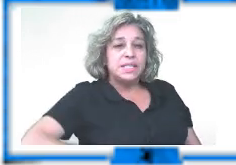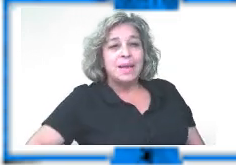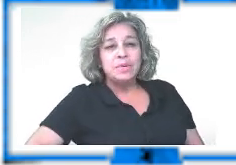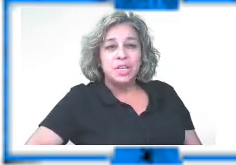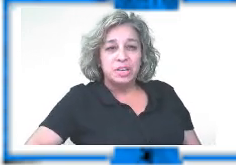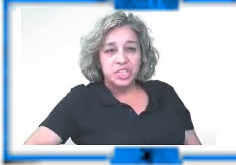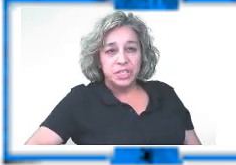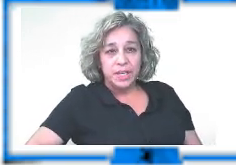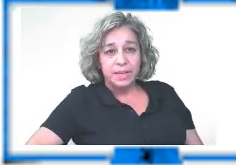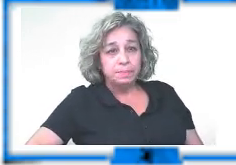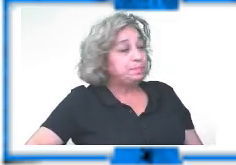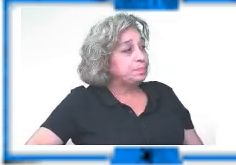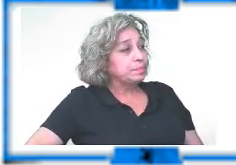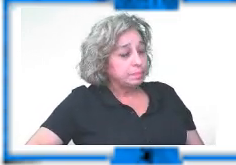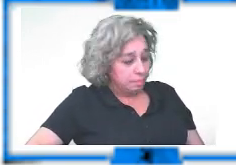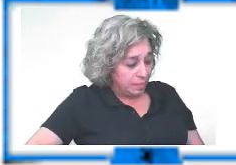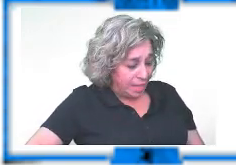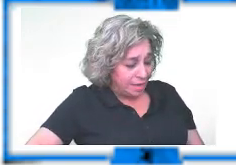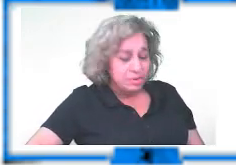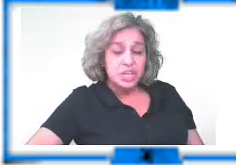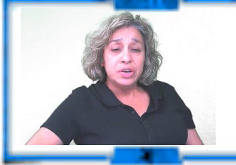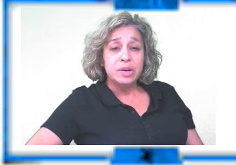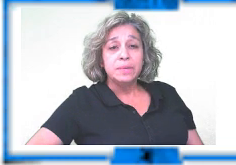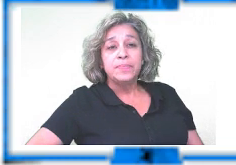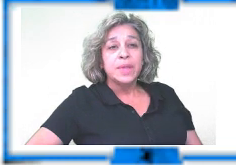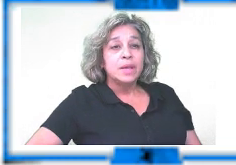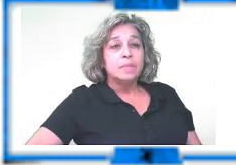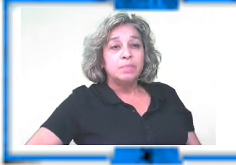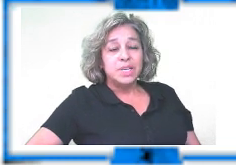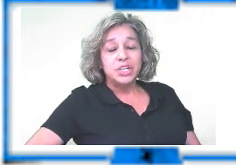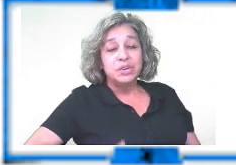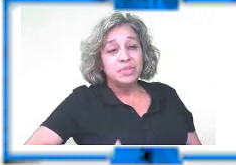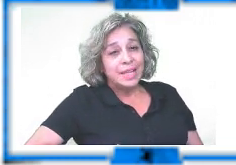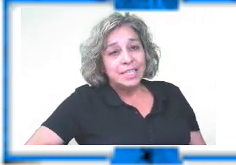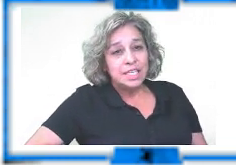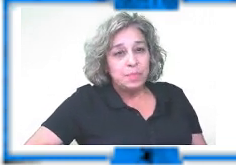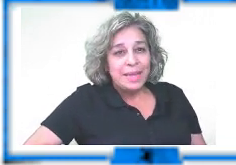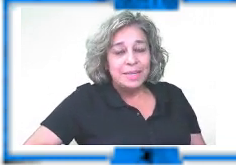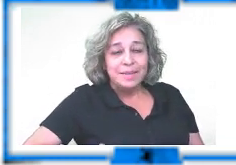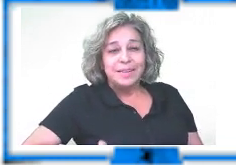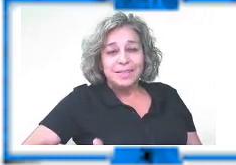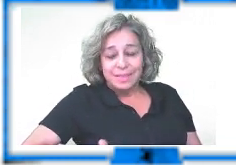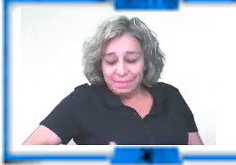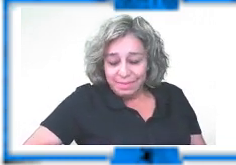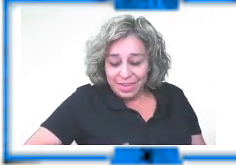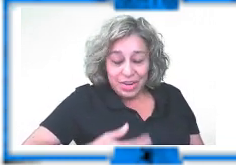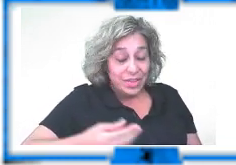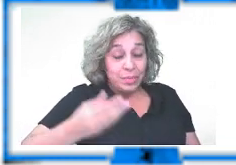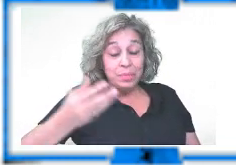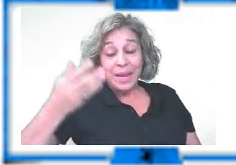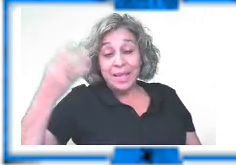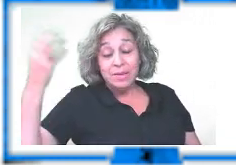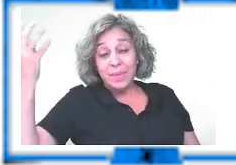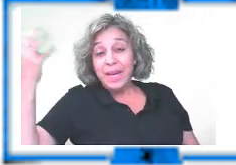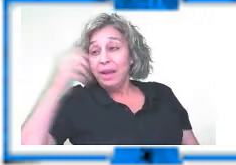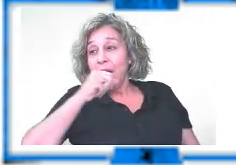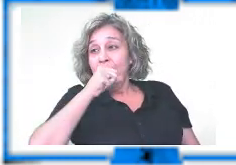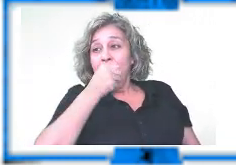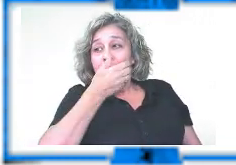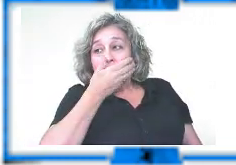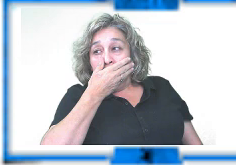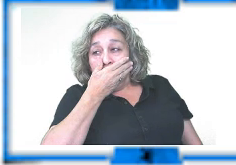to sabotage him at every turn. But you know, that's expected, because you know, they were making their